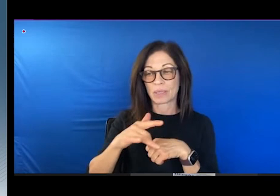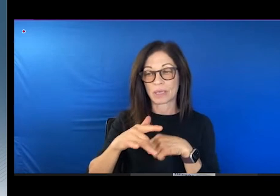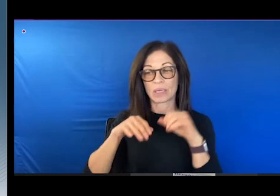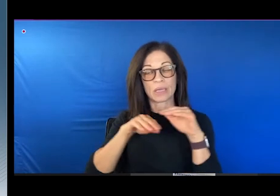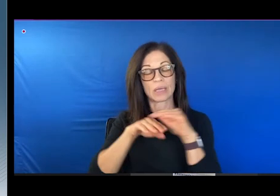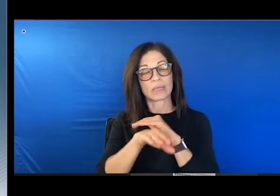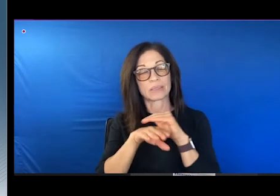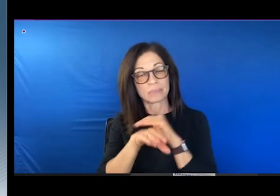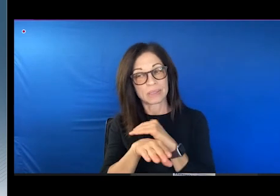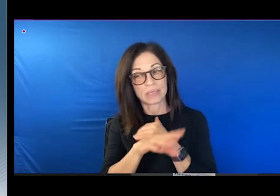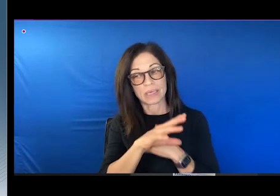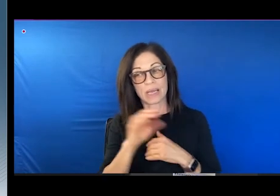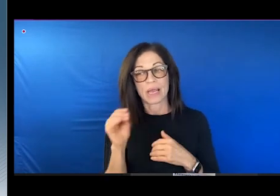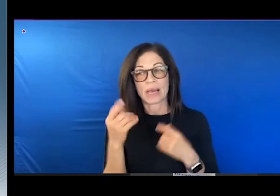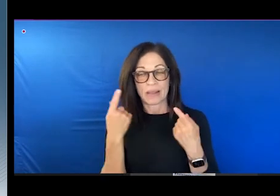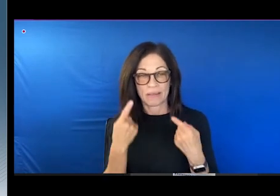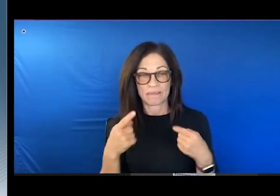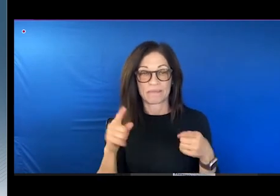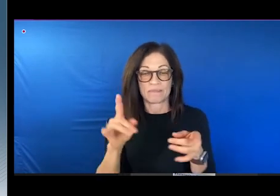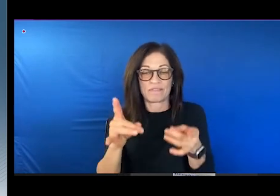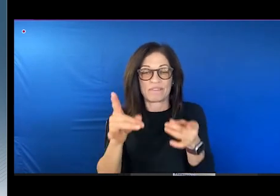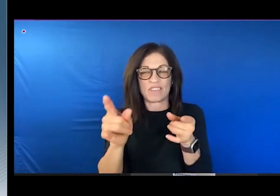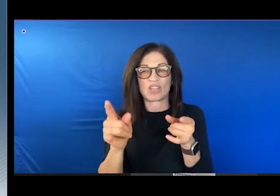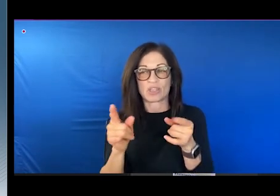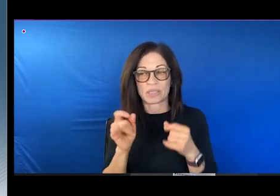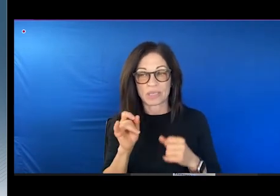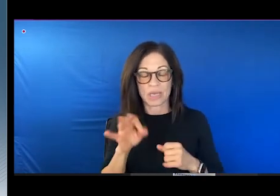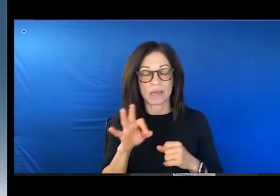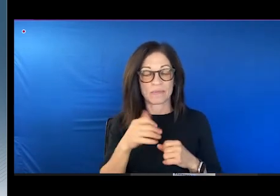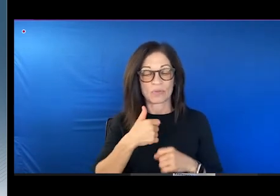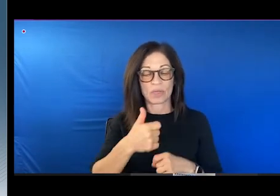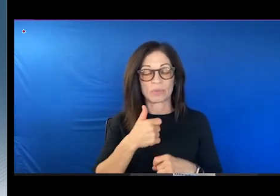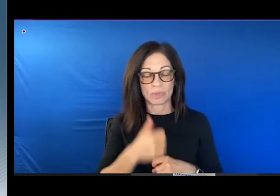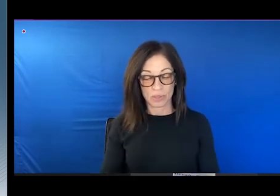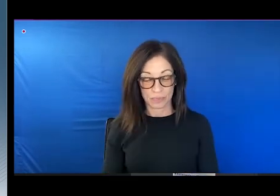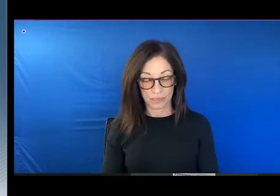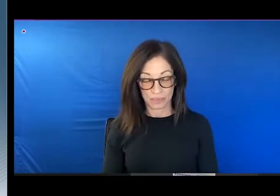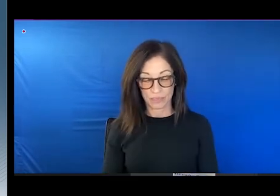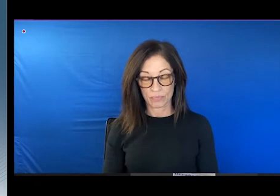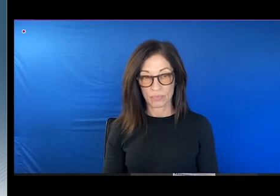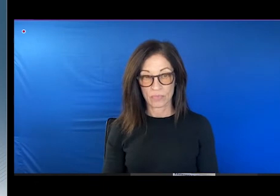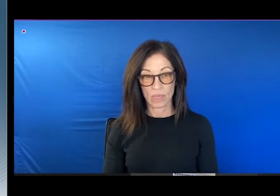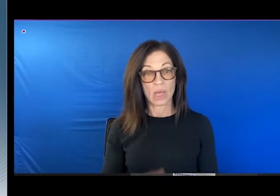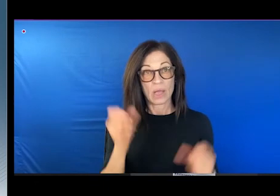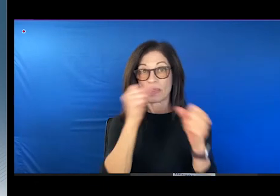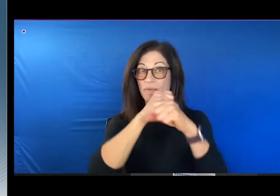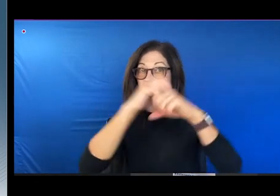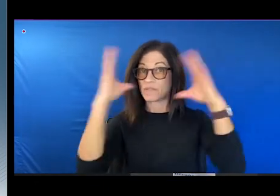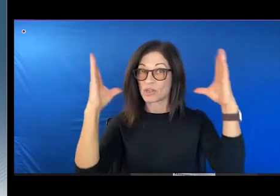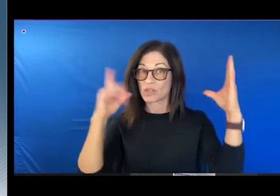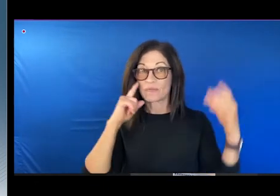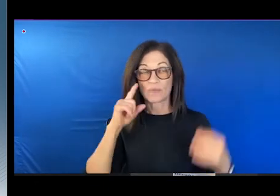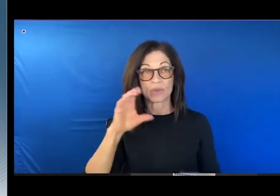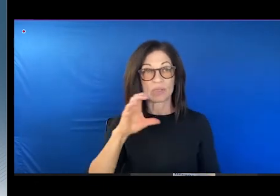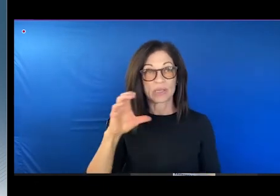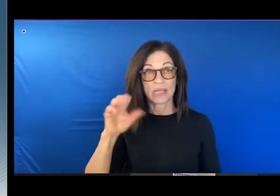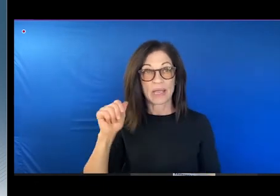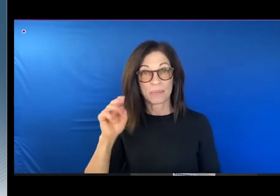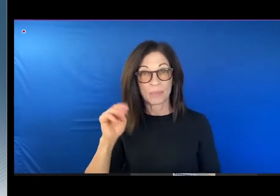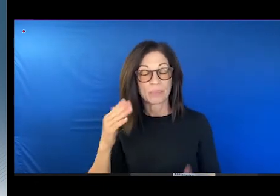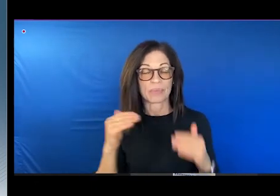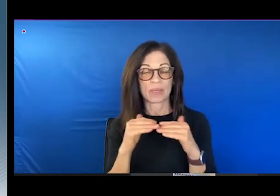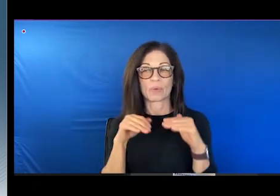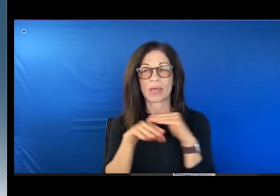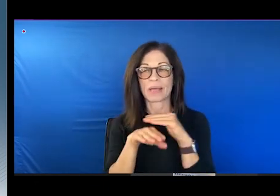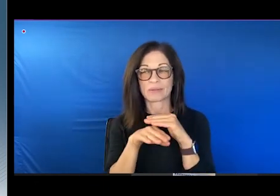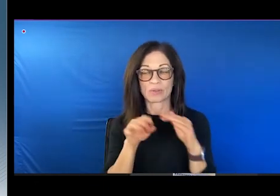the availability, accessibility, and efficiency of transportation. And the vision of CCAM